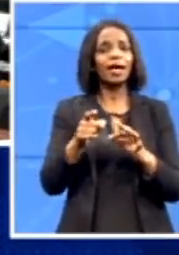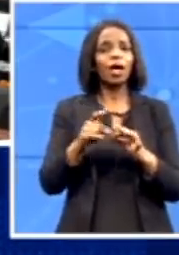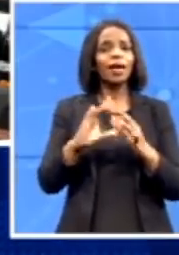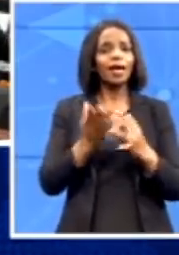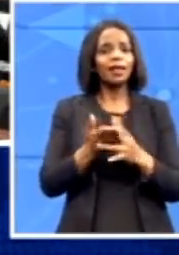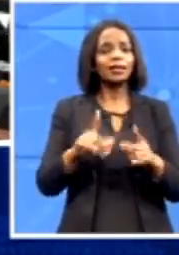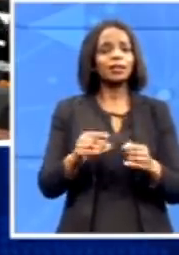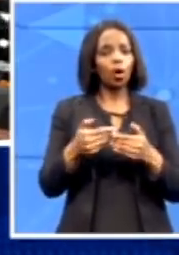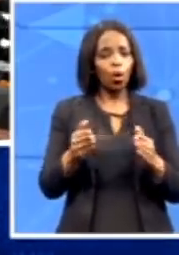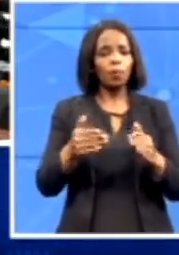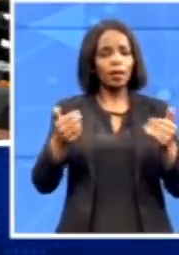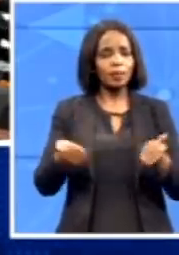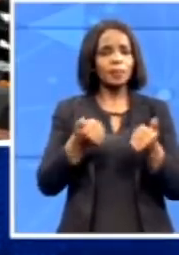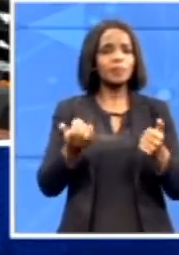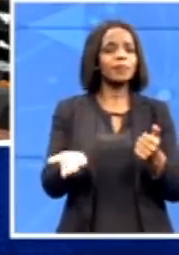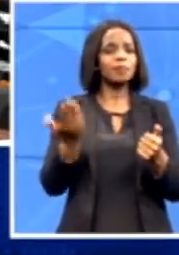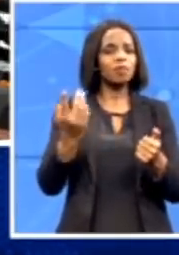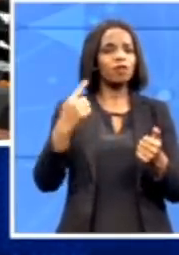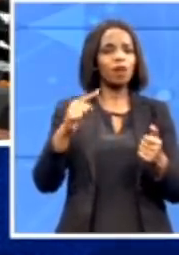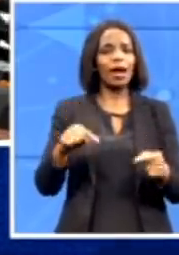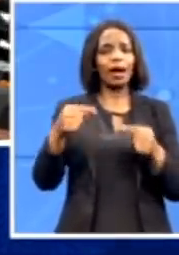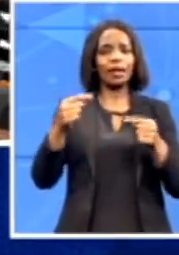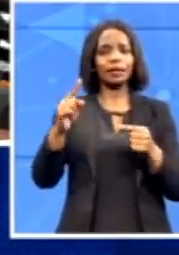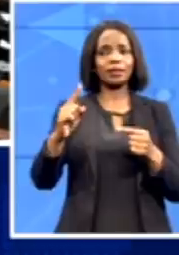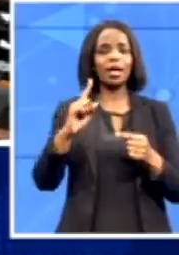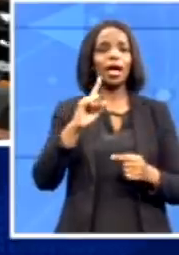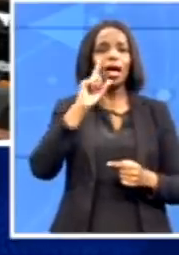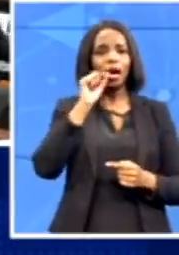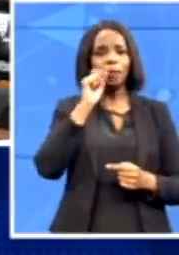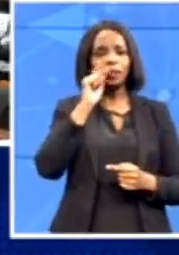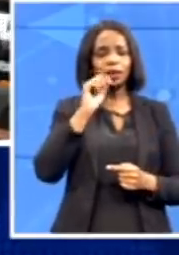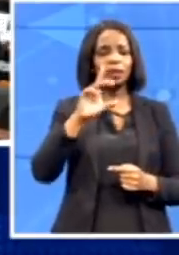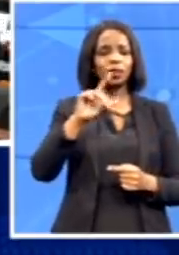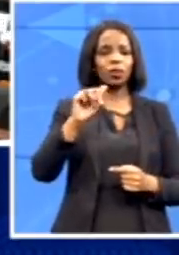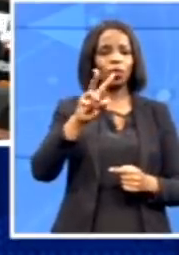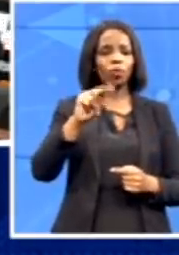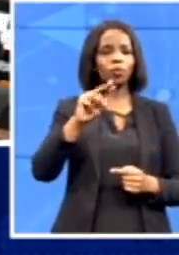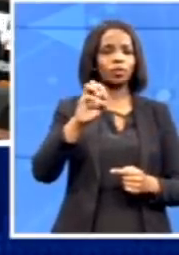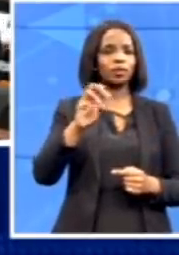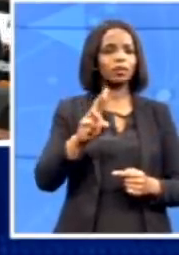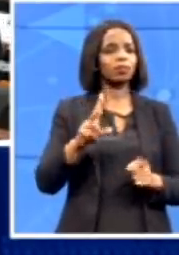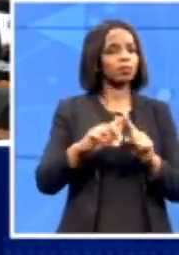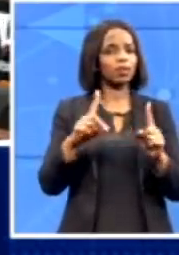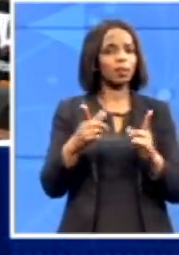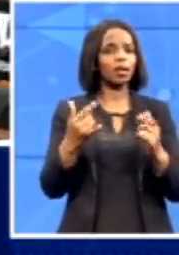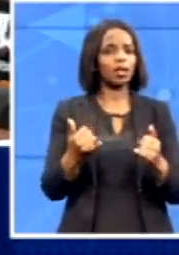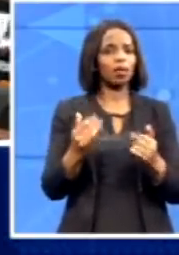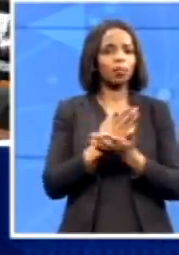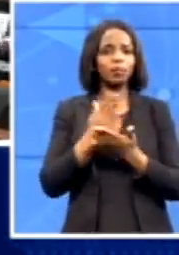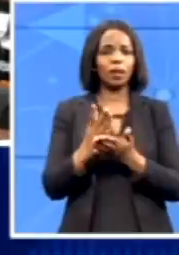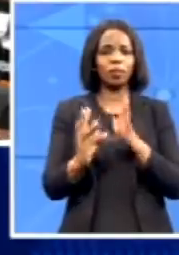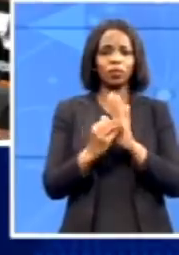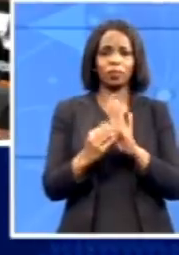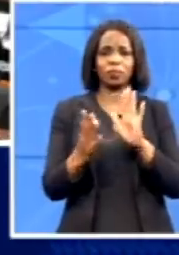allegedly leaking to the media certain parts of the former president's medical report. There's the issue there